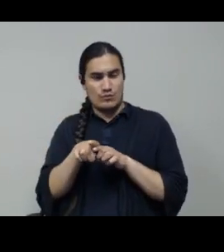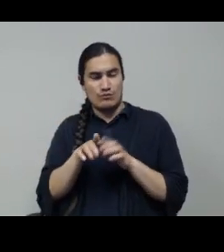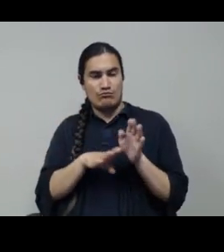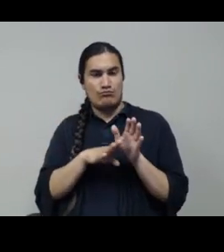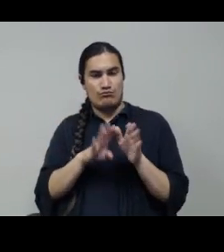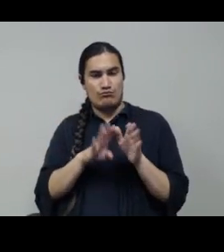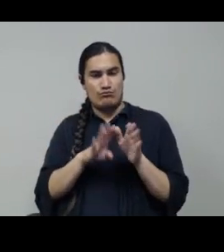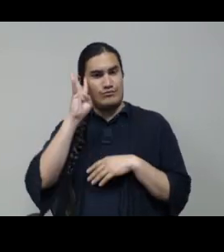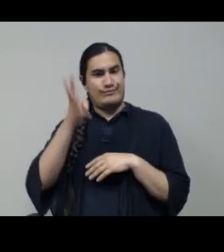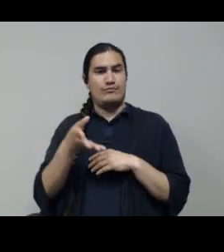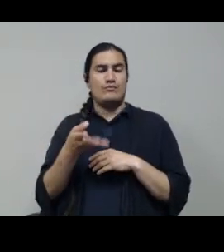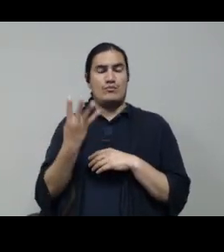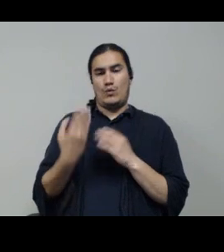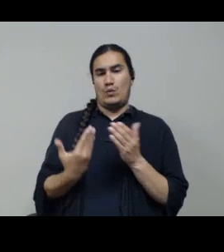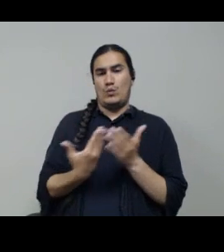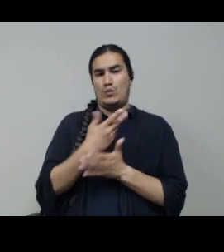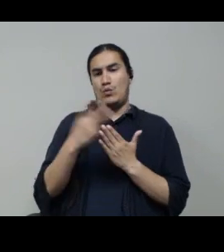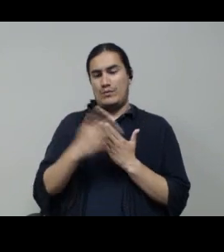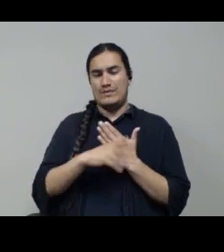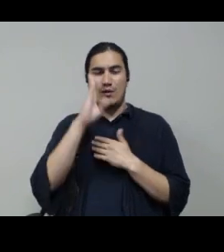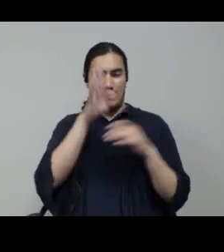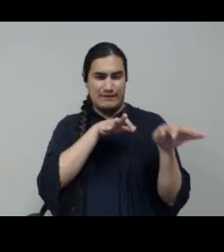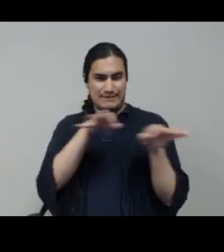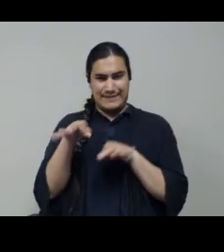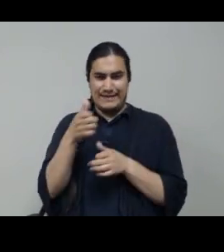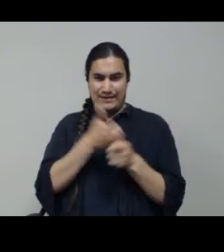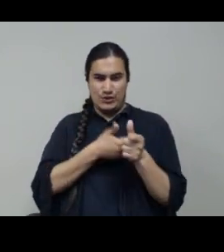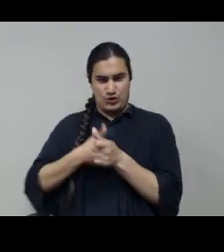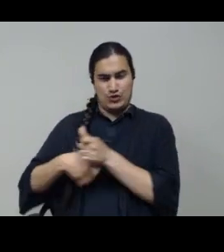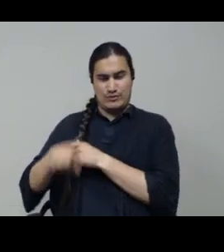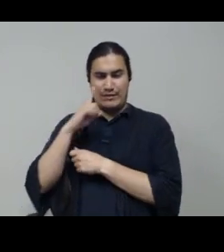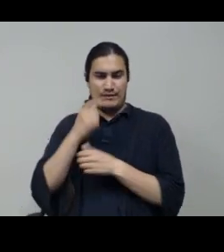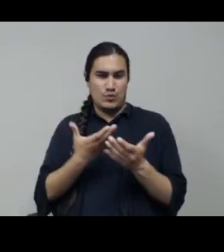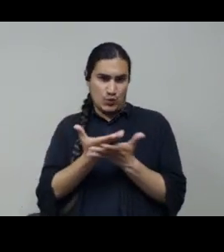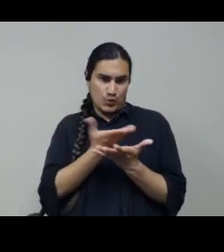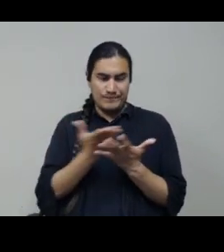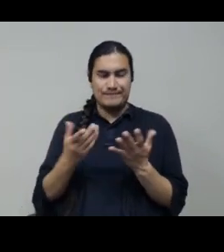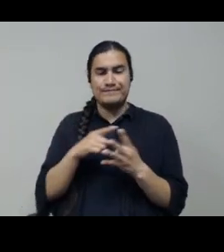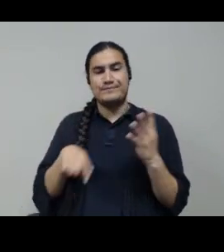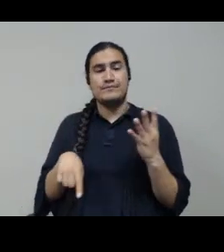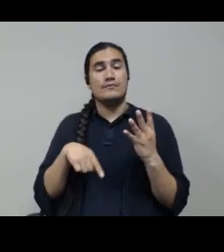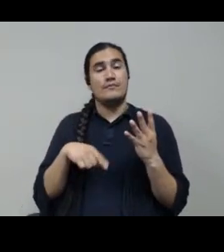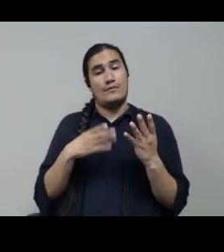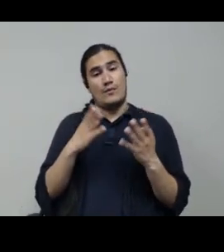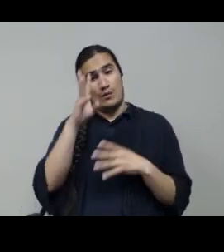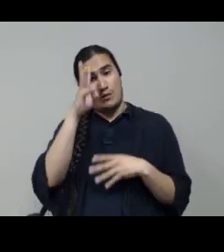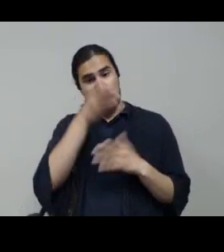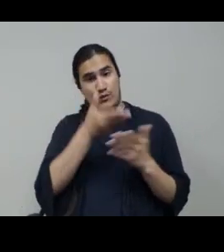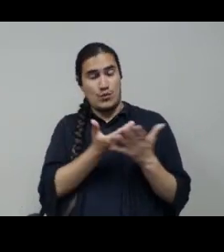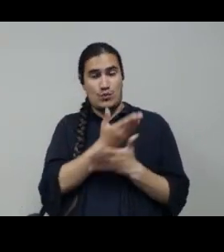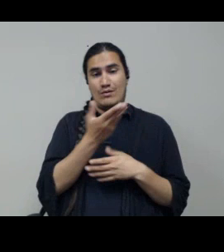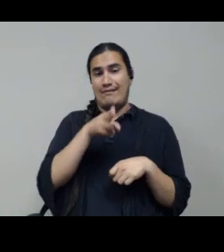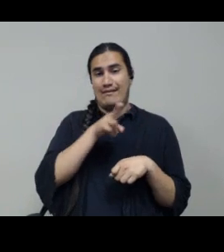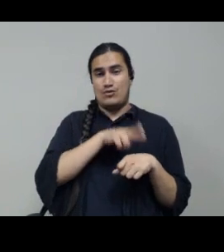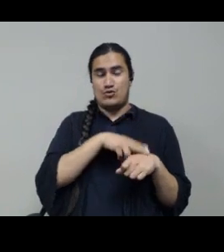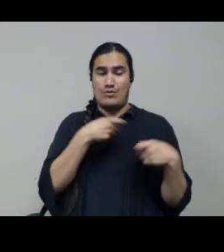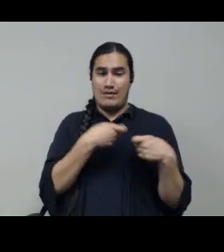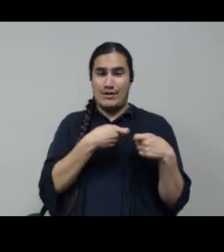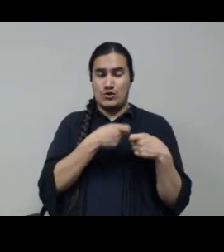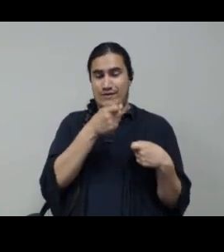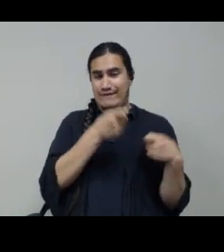I'll briefly go through each of those since they're new. So the IIJA created a new National Electric Vehicle